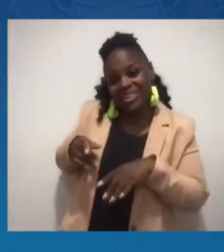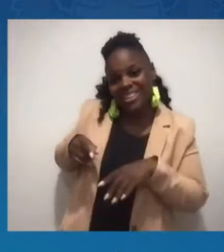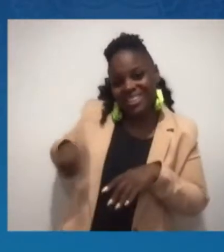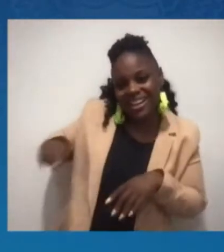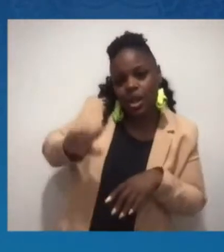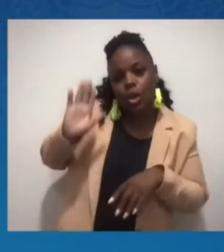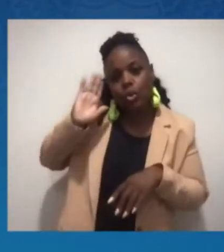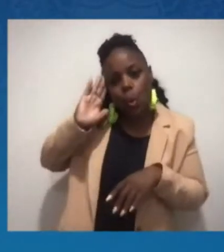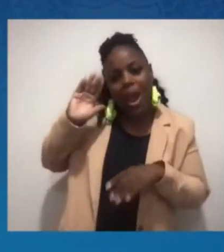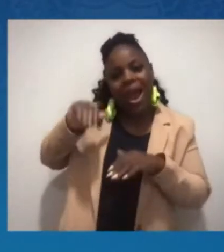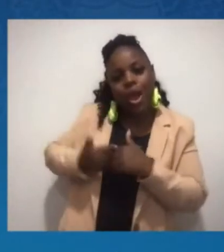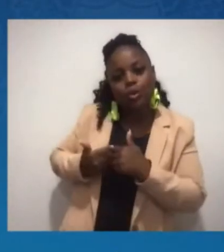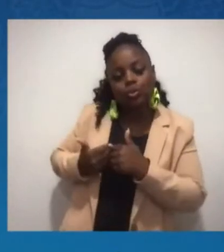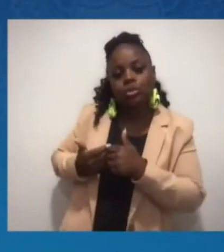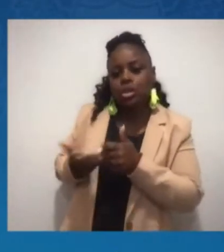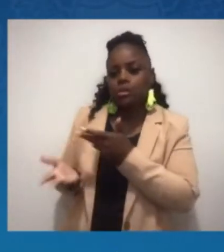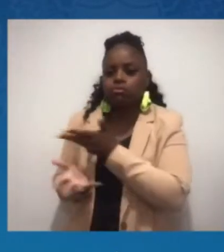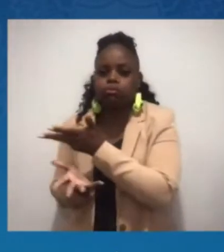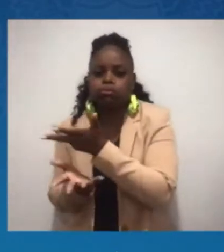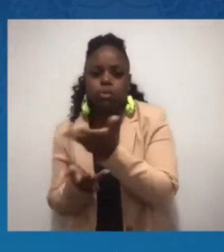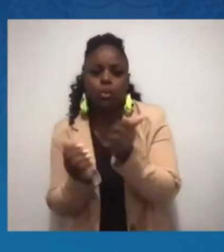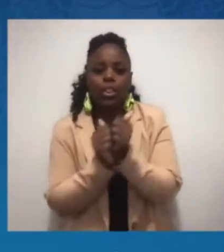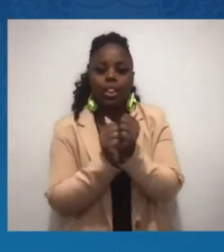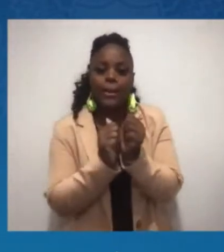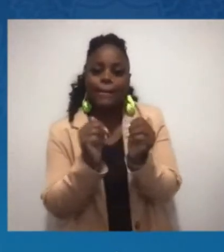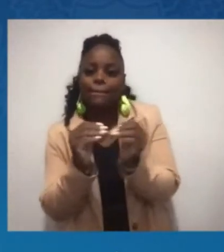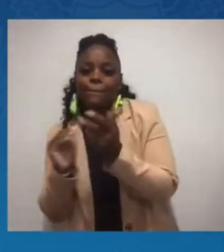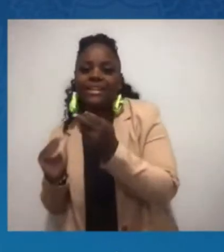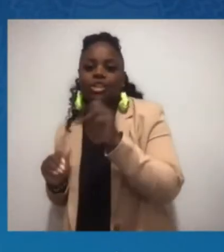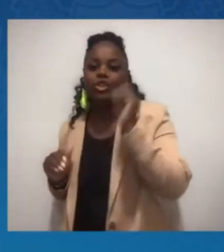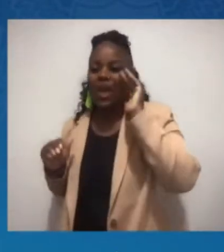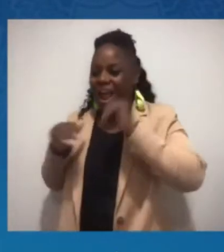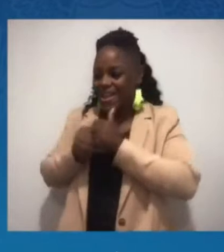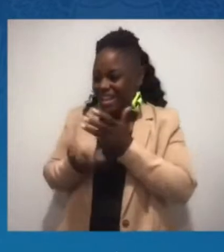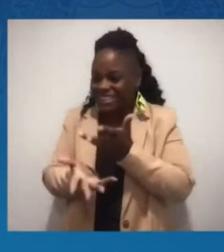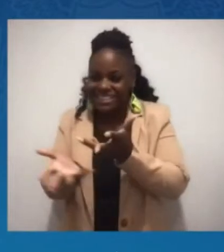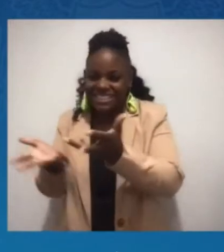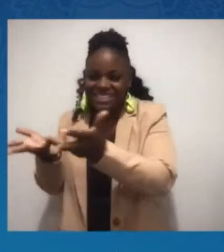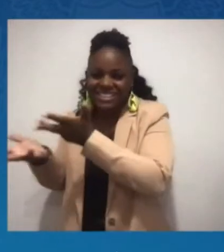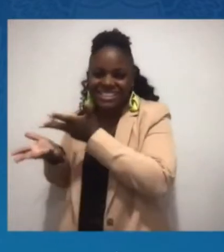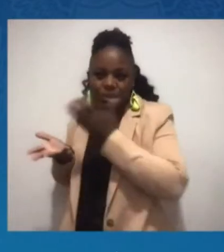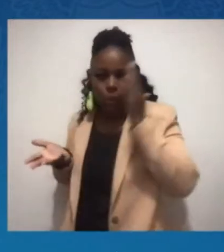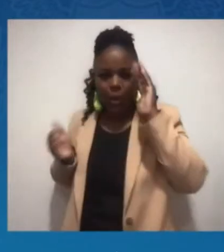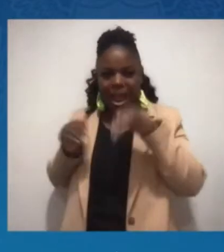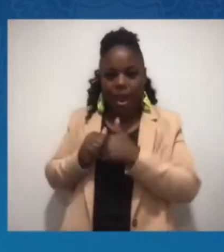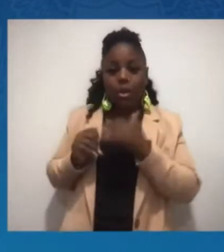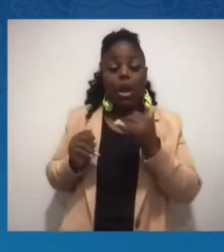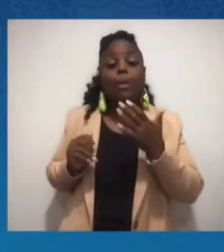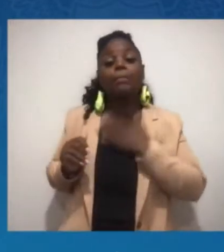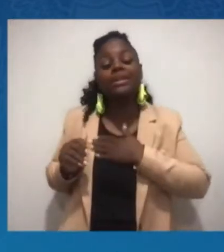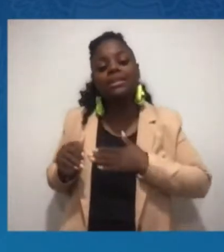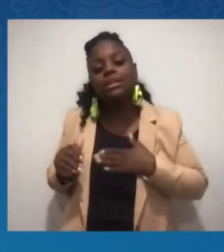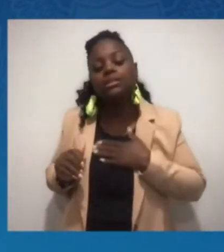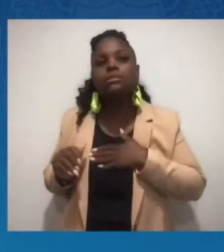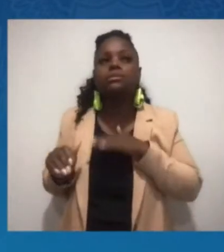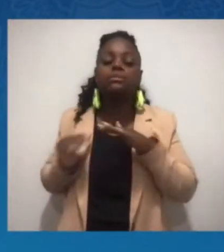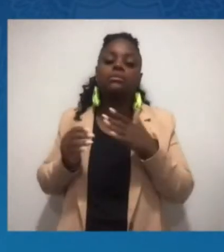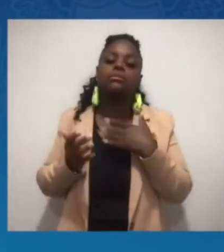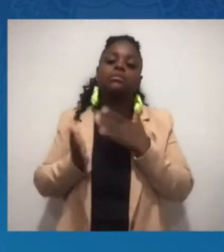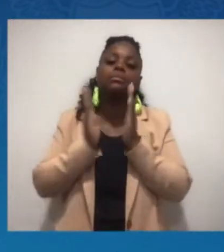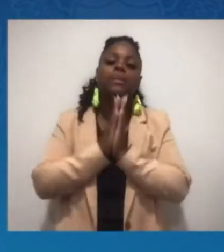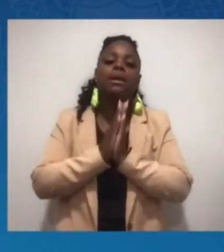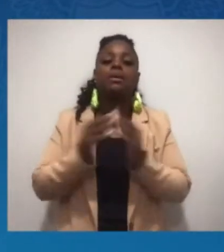am also eliciting, I am begging our young leaders to please use that talent and skill in a way that